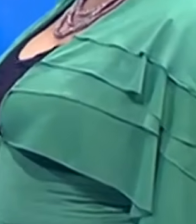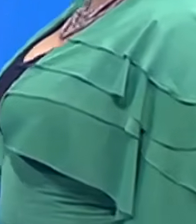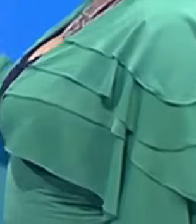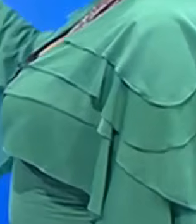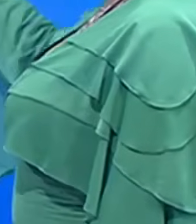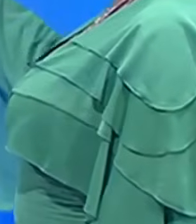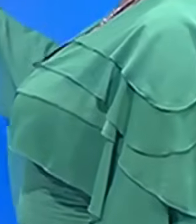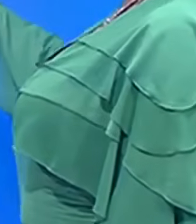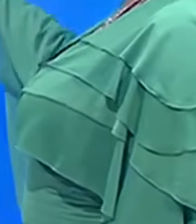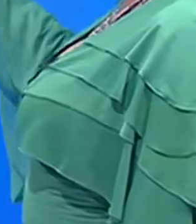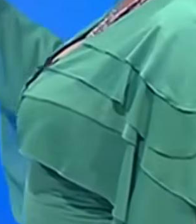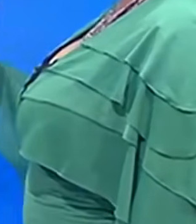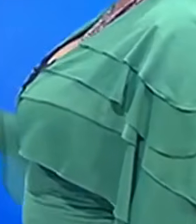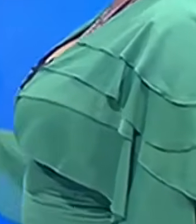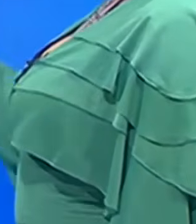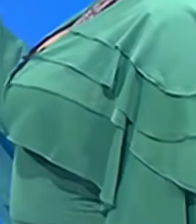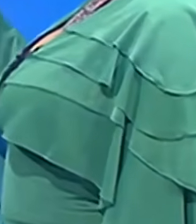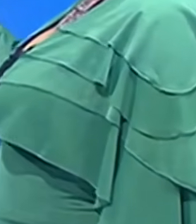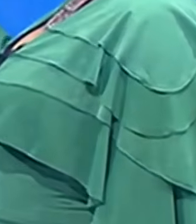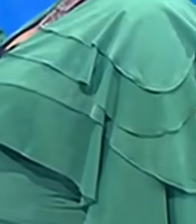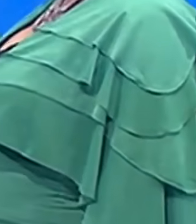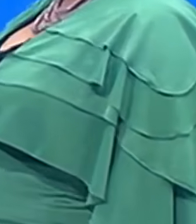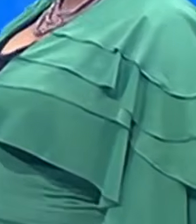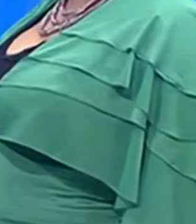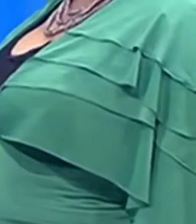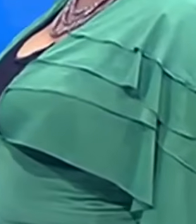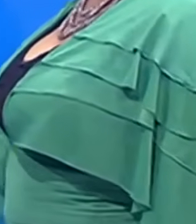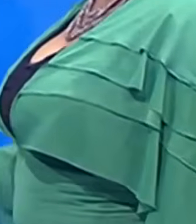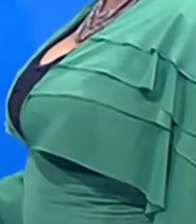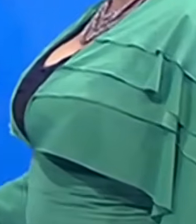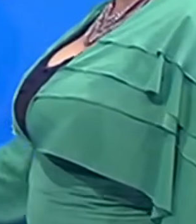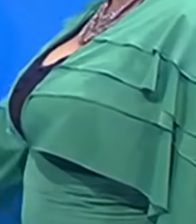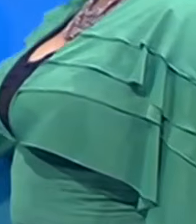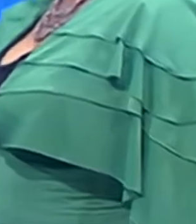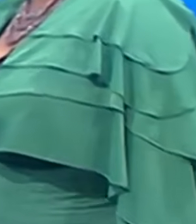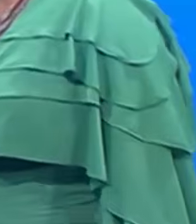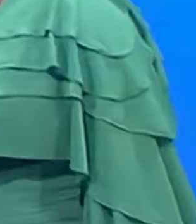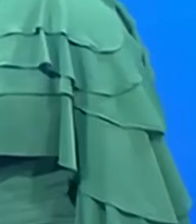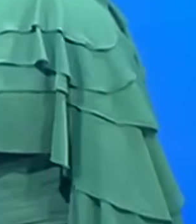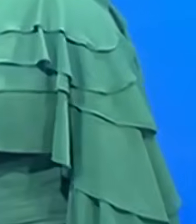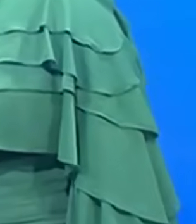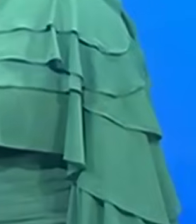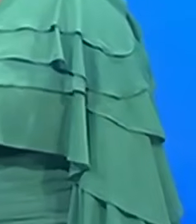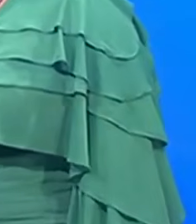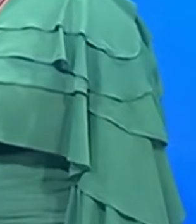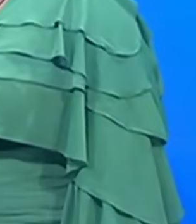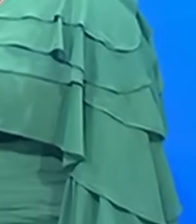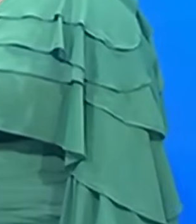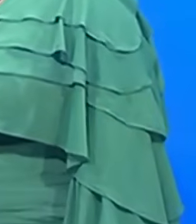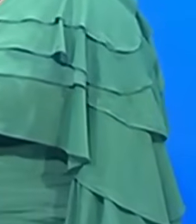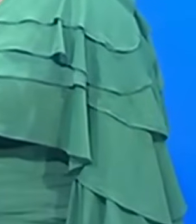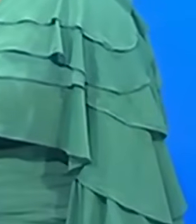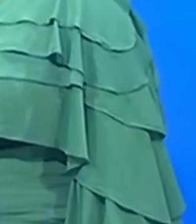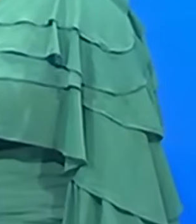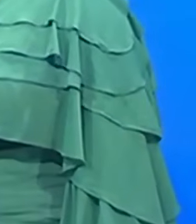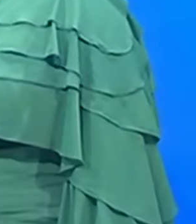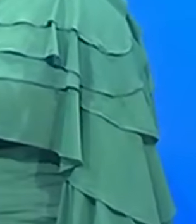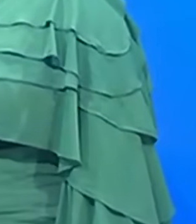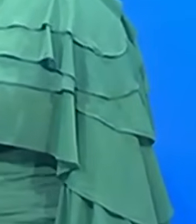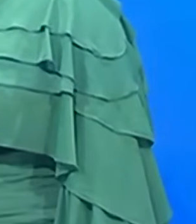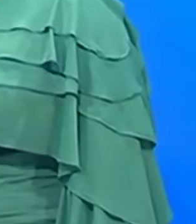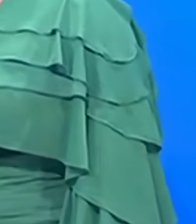go la go sasa di tlabe di le gona Mpumalanga jwalo tša matla ka dibe di na le magadima ke re tlhokomeleng re lebelela gona fase go la Motsekapa go tsenelela godimo